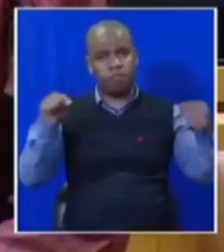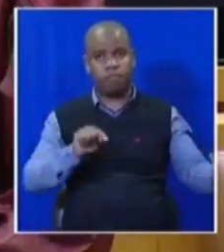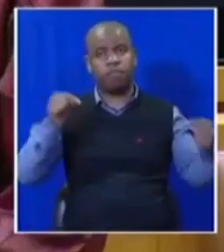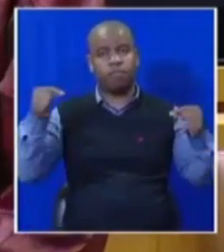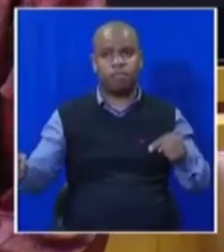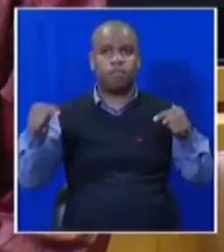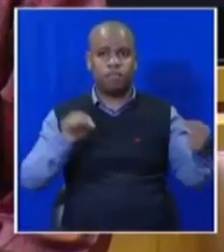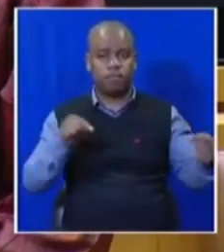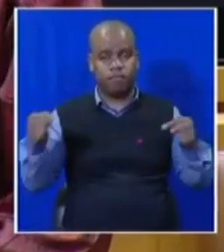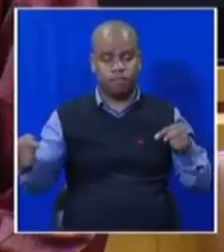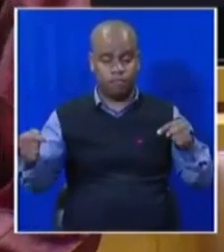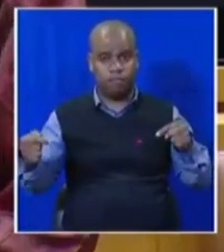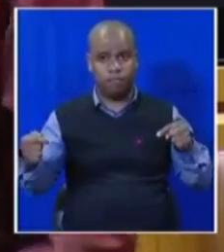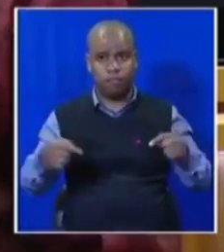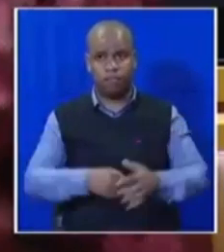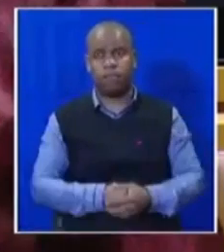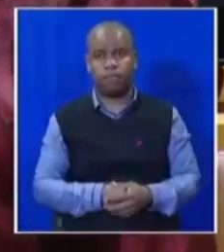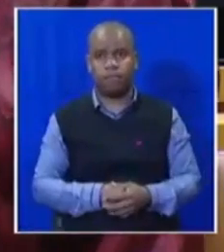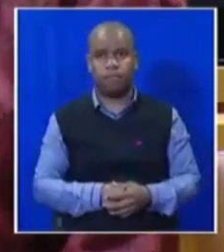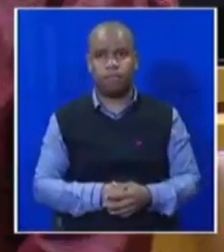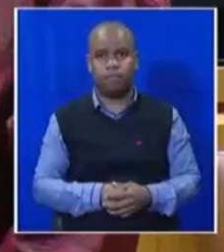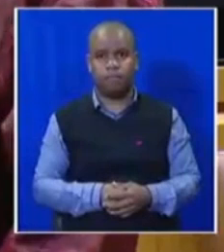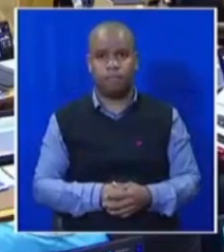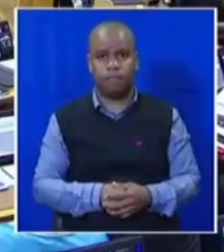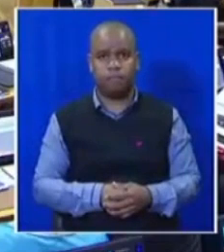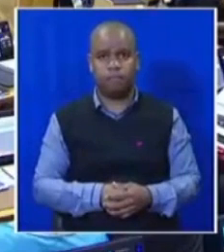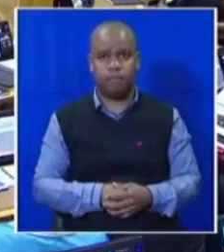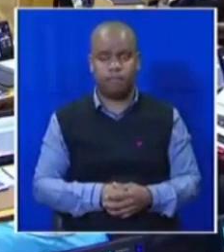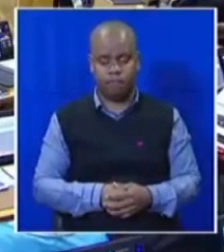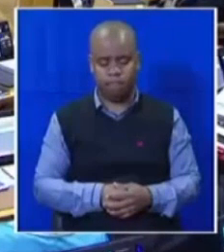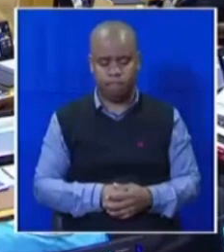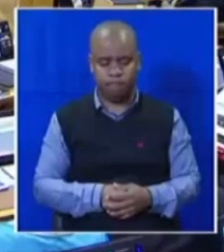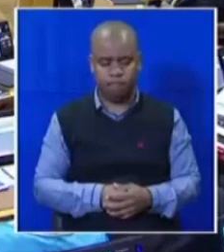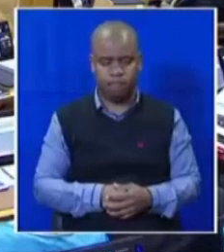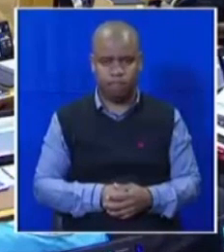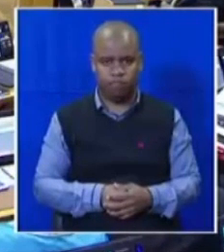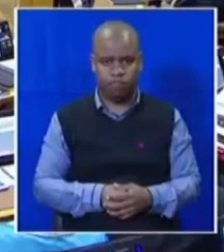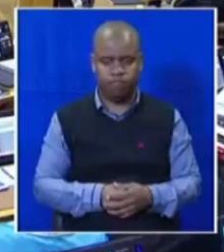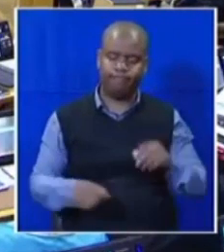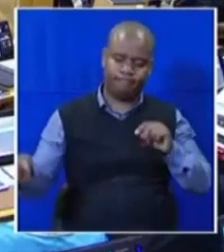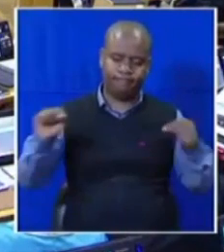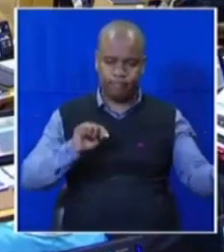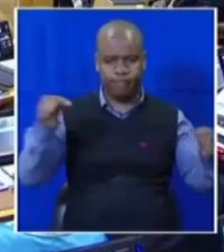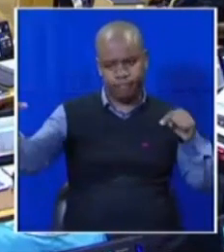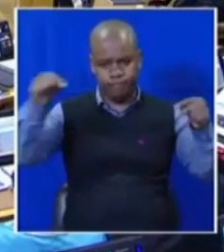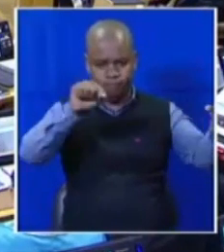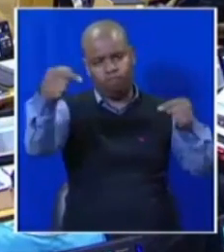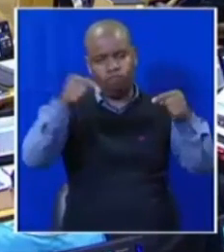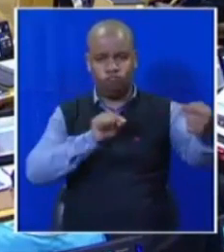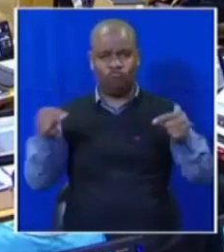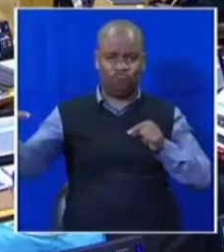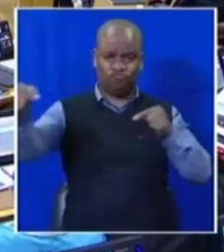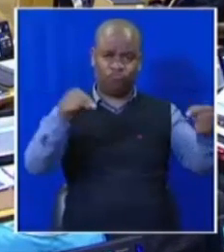The member has withdrawn. Please, Deputy Speaker, reign on the House. Okay, honorable Deputy member. We must be directed from your